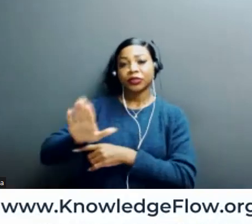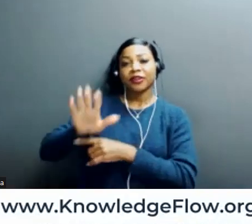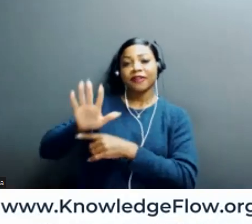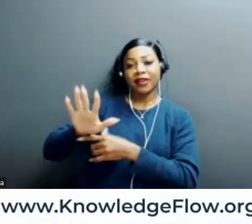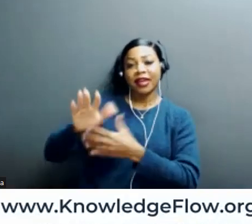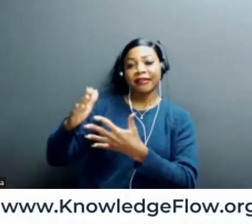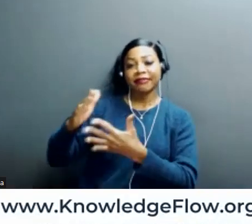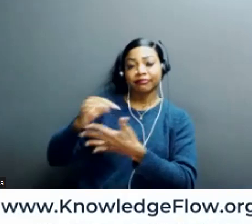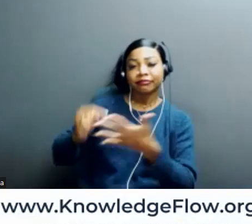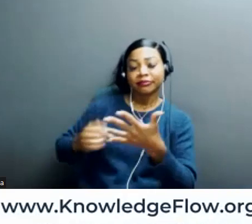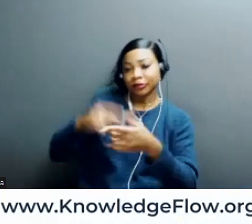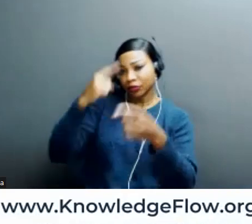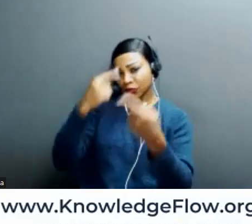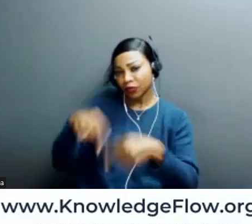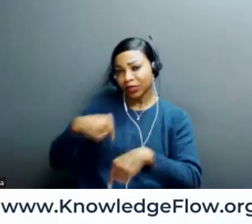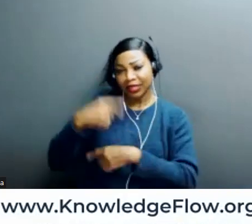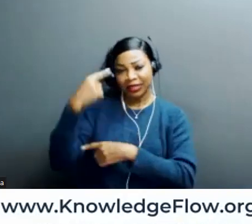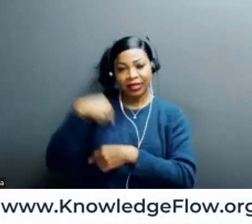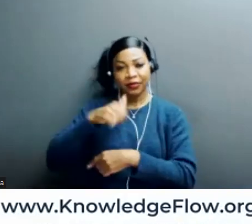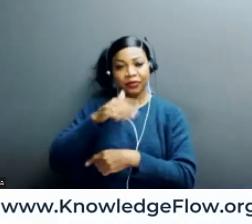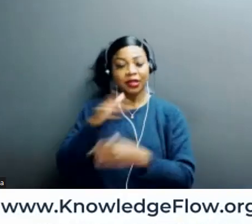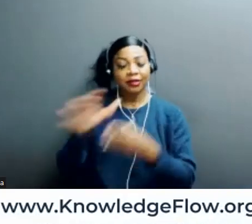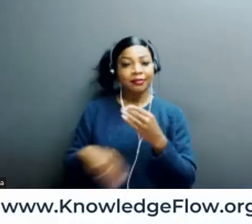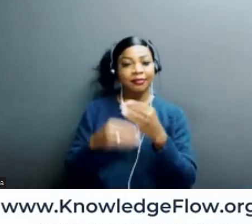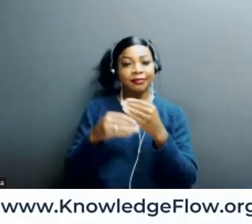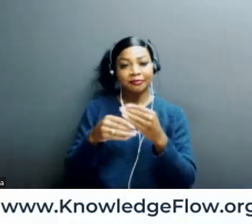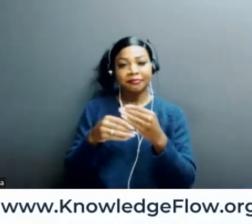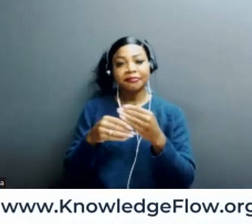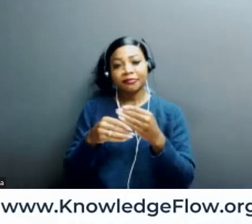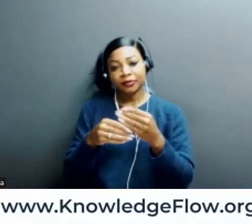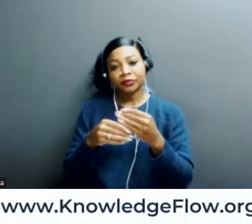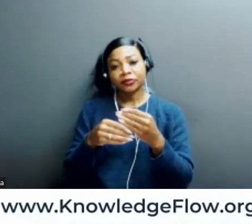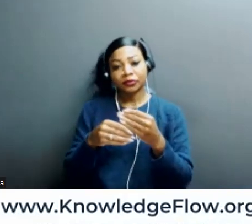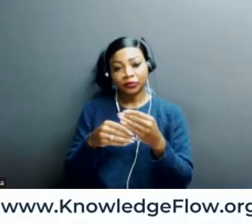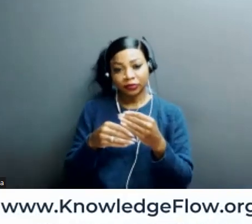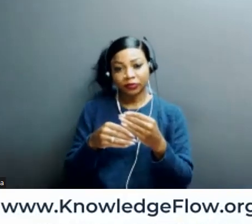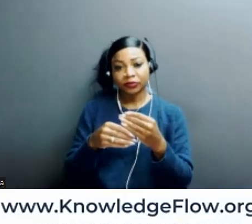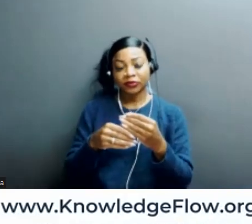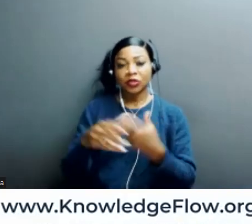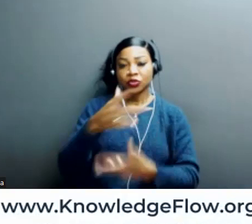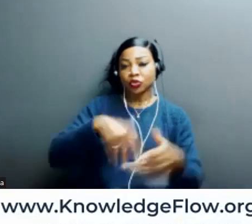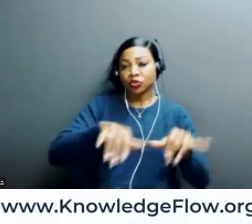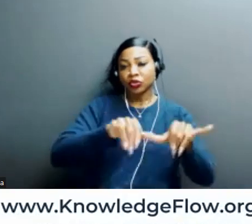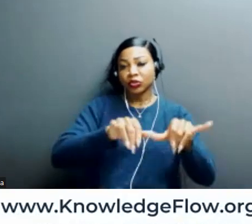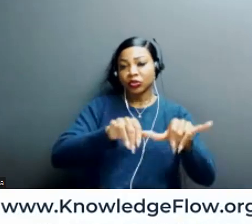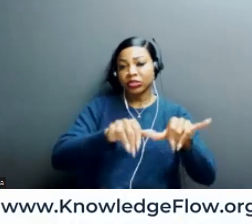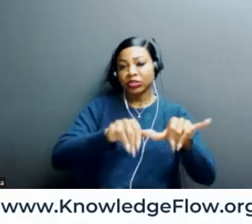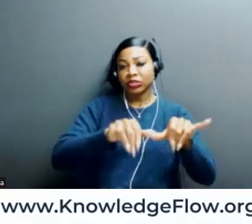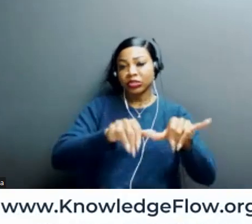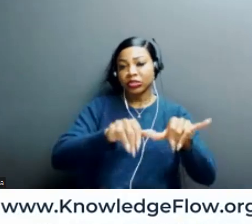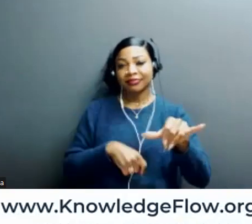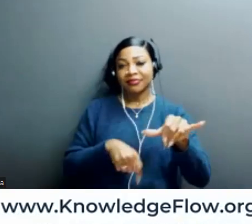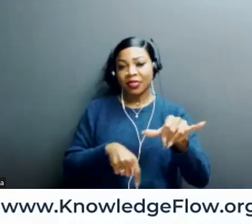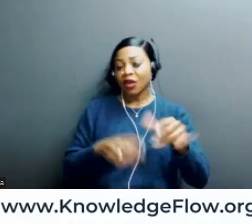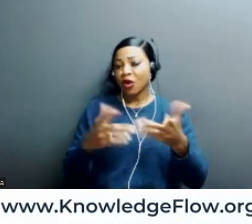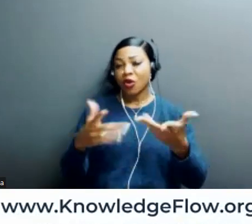would agree I I think I would just add um and kind of along what she was thinking about in terms of social engineering uh these These are